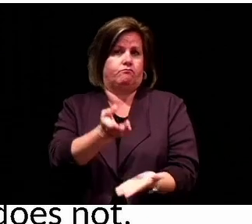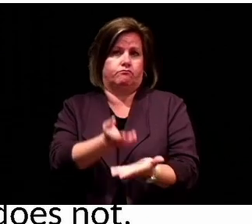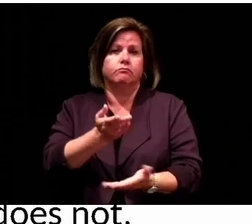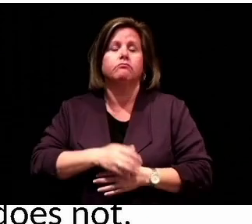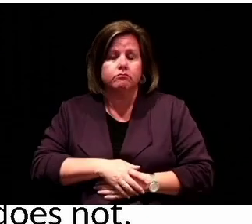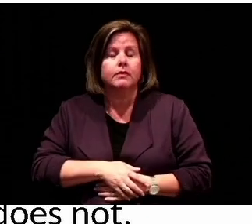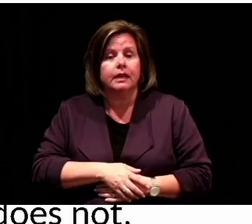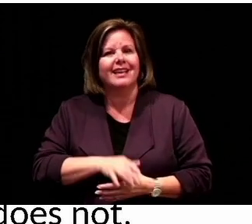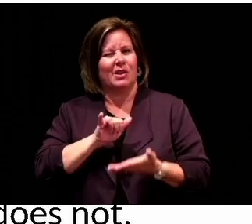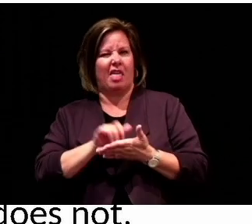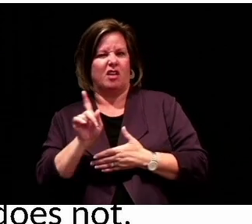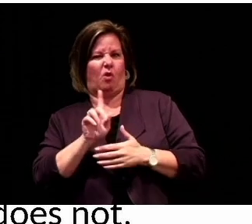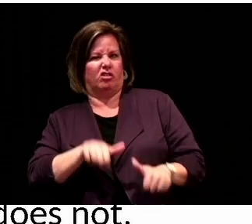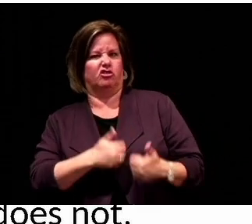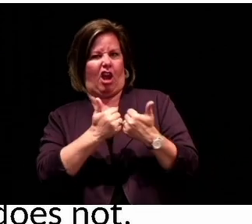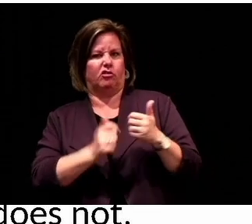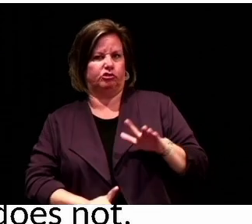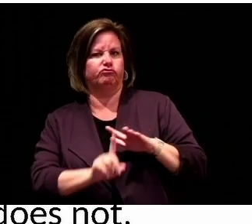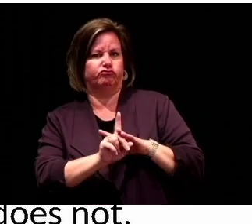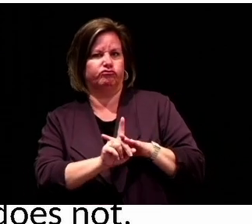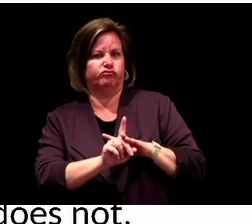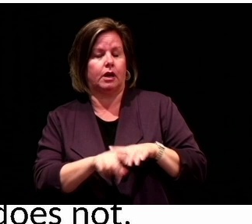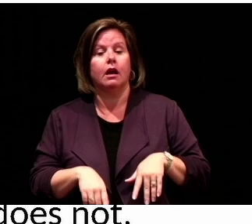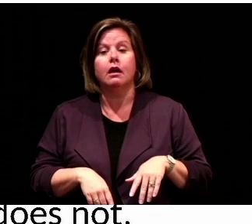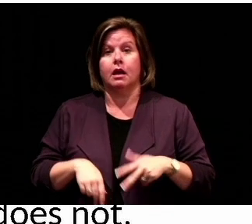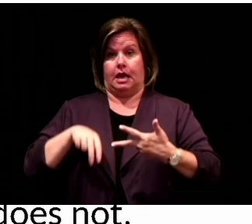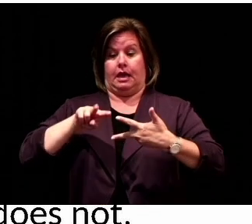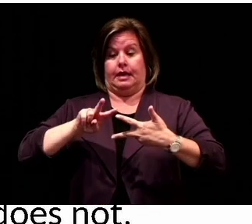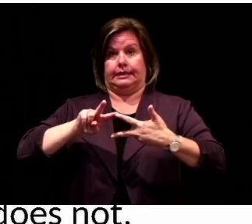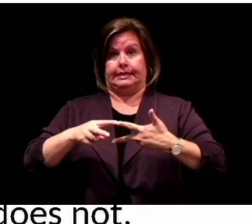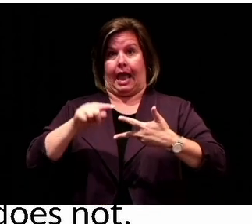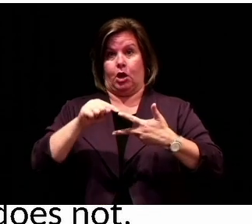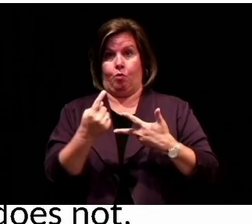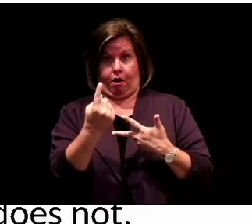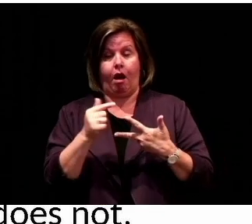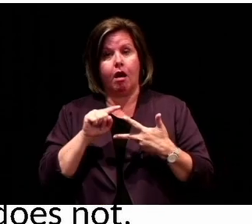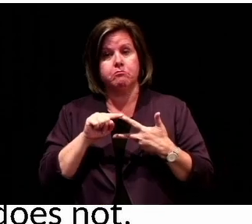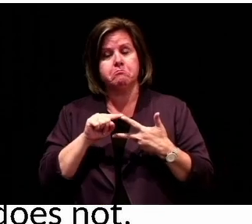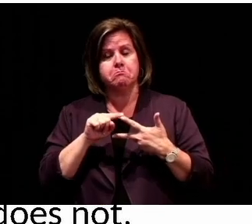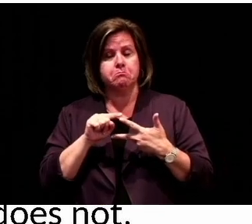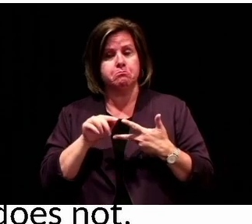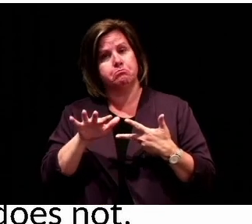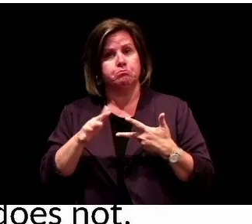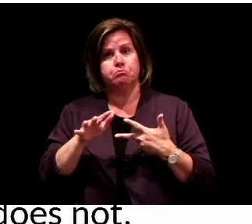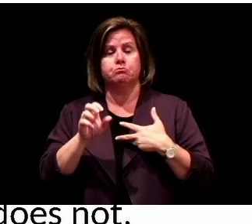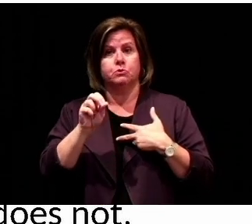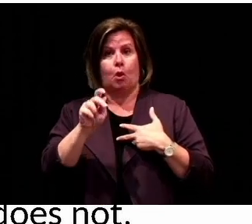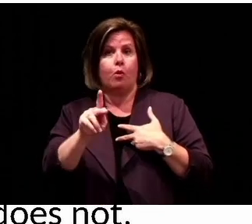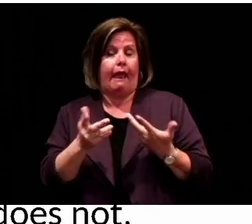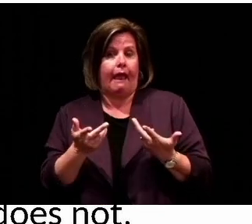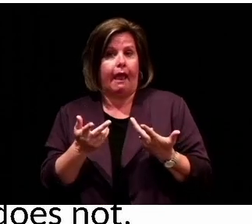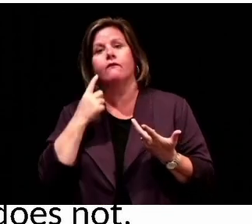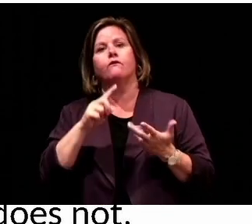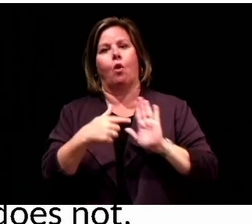statistical evidence presented showing that a protected class is disproportionately impacted by the challenge policy. However, Lincoln Properties and